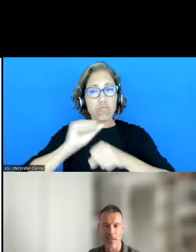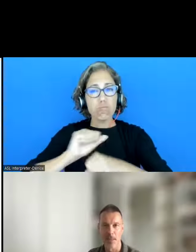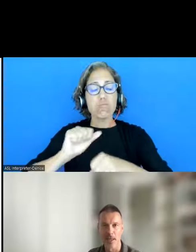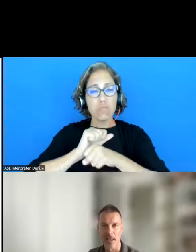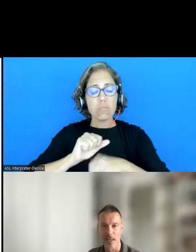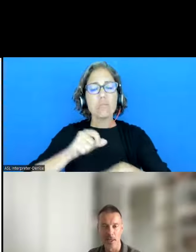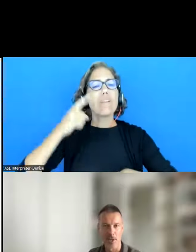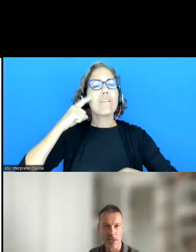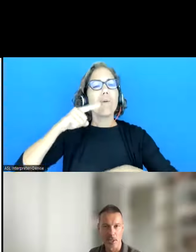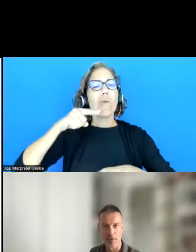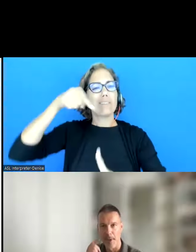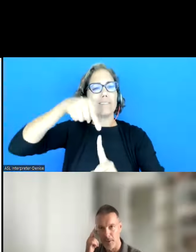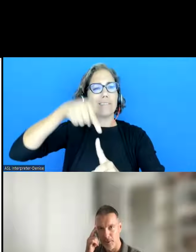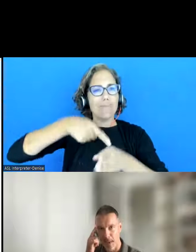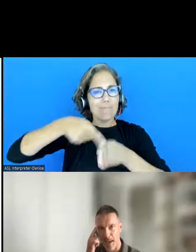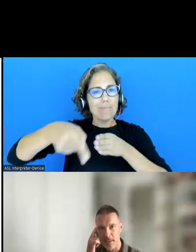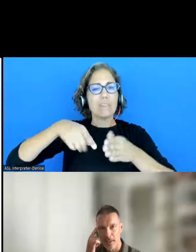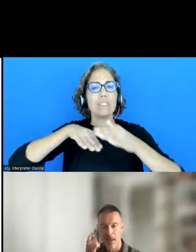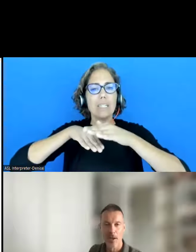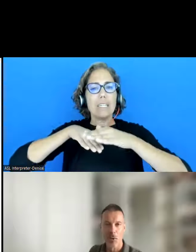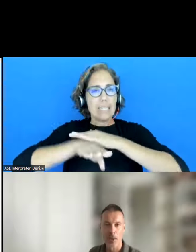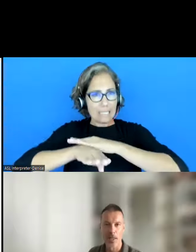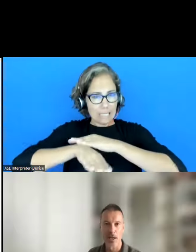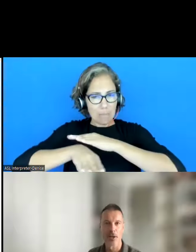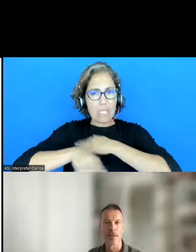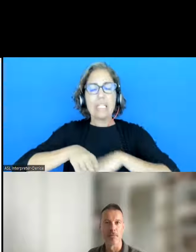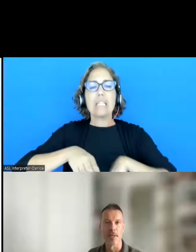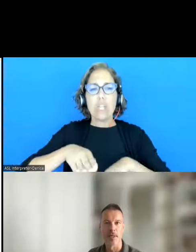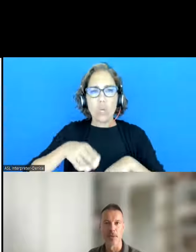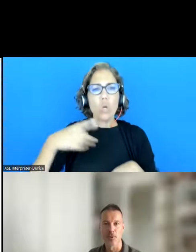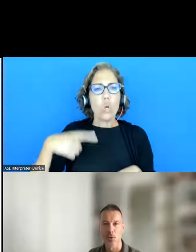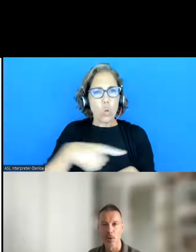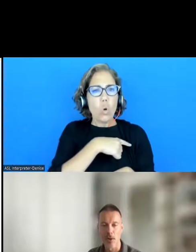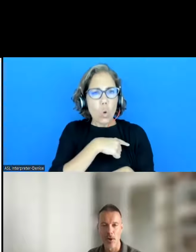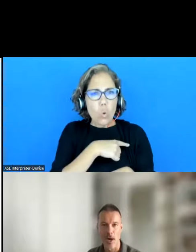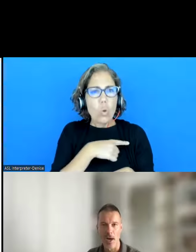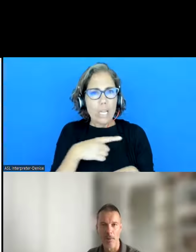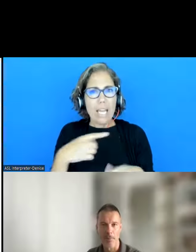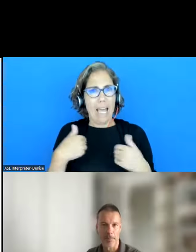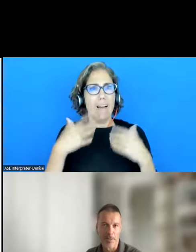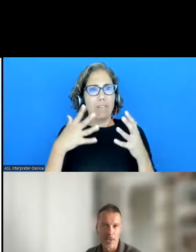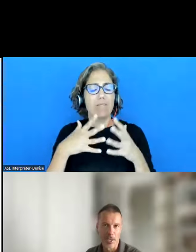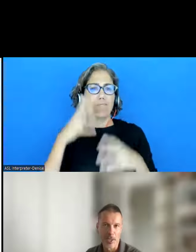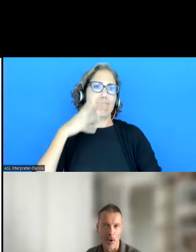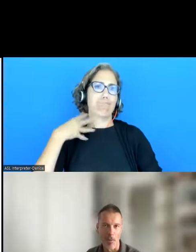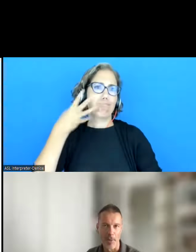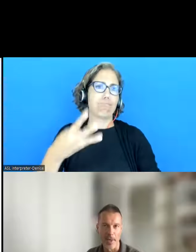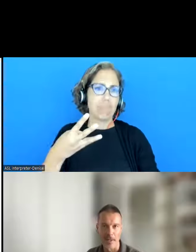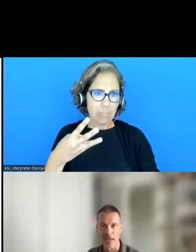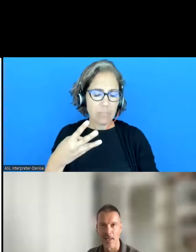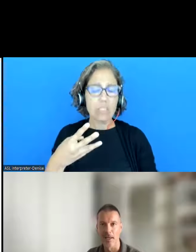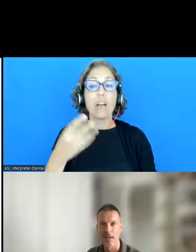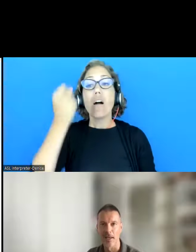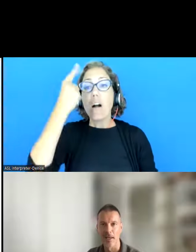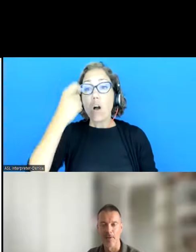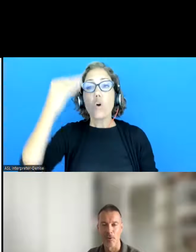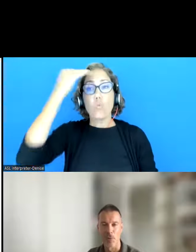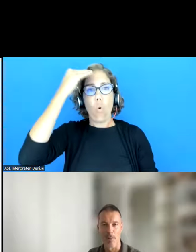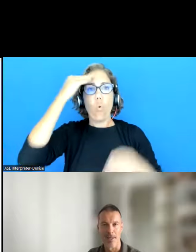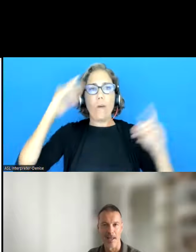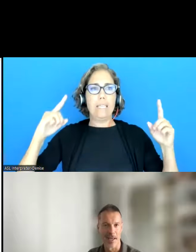the accessibility and the digital transformation space, we did a lot of experience, so we know how potentially complex